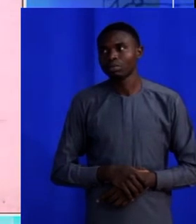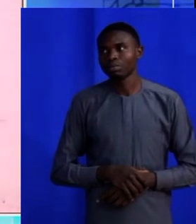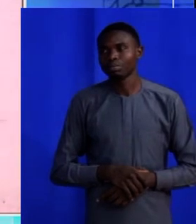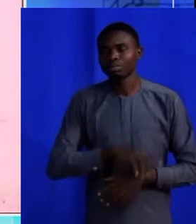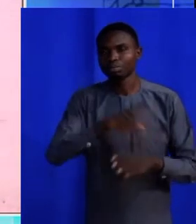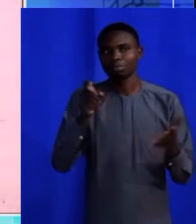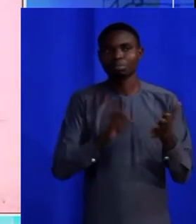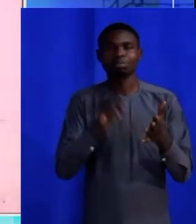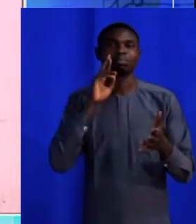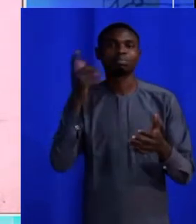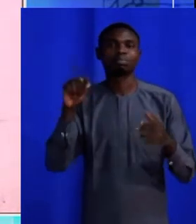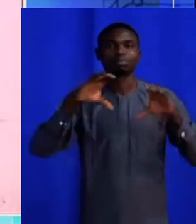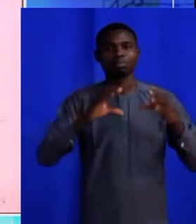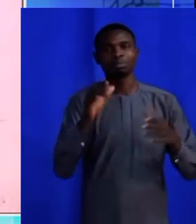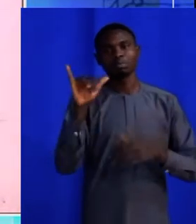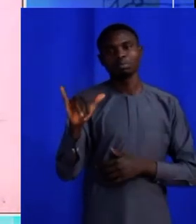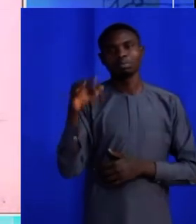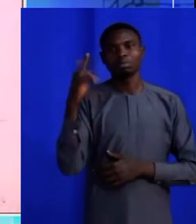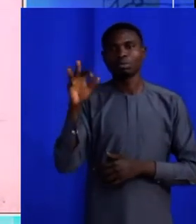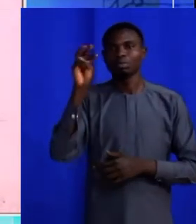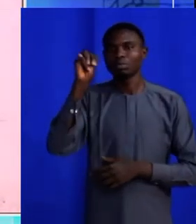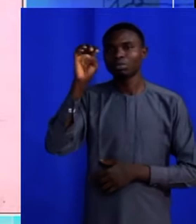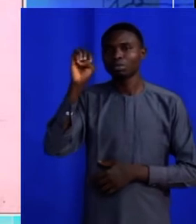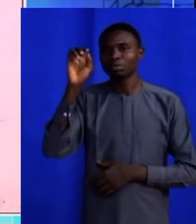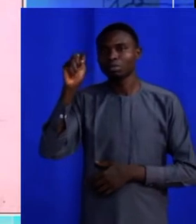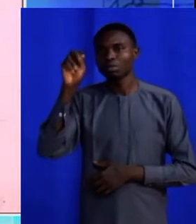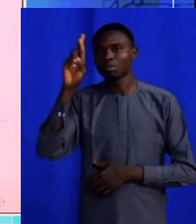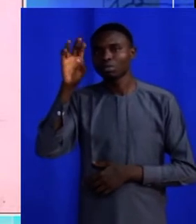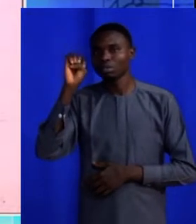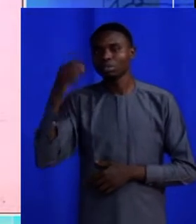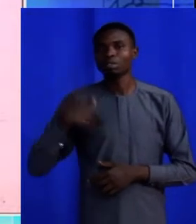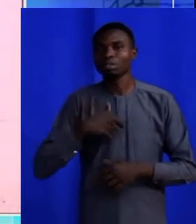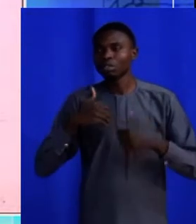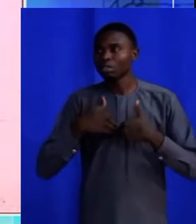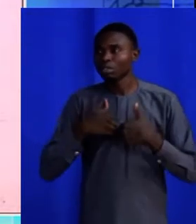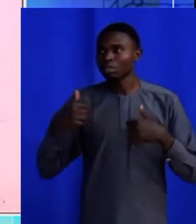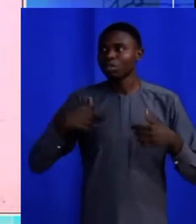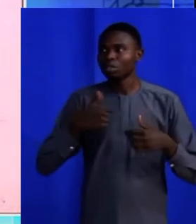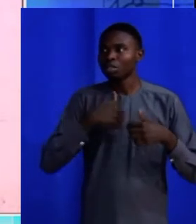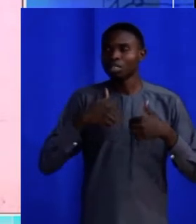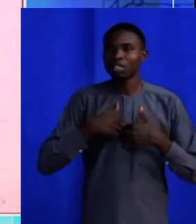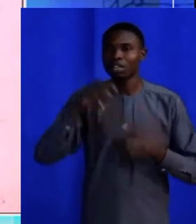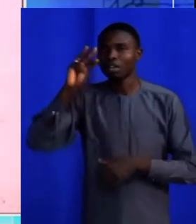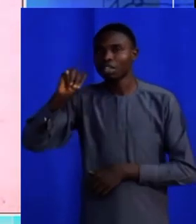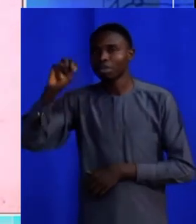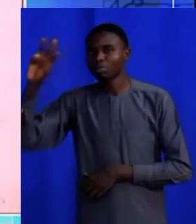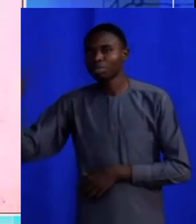meat. Example of the meat, the food, we mean meat. What again?